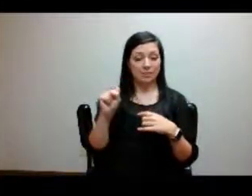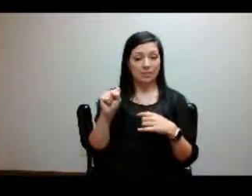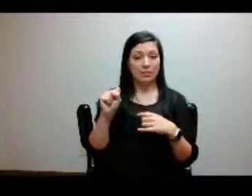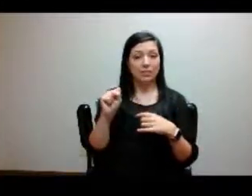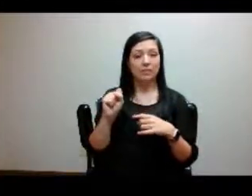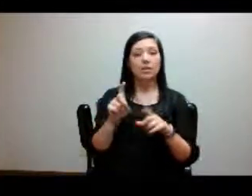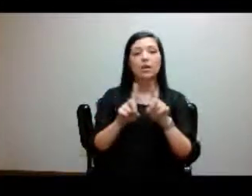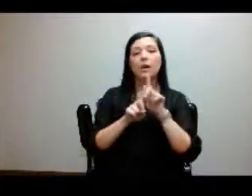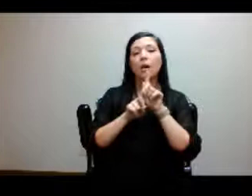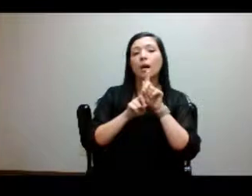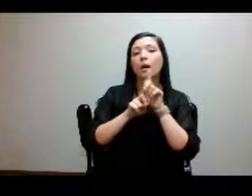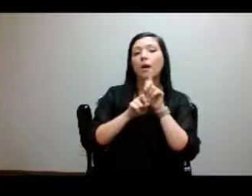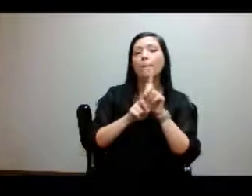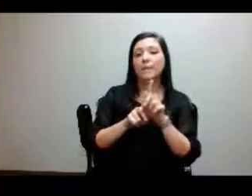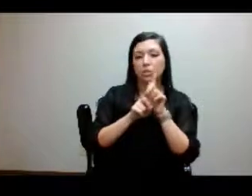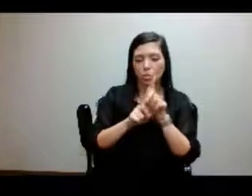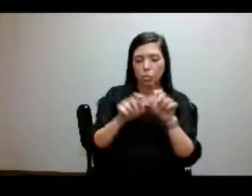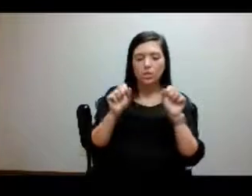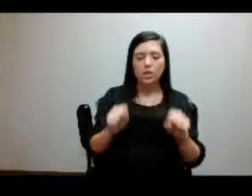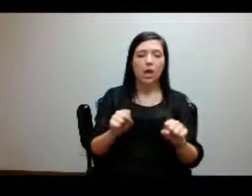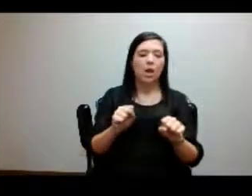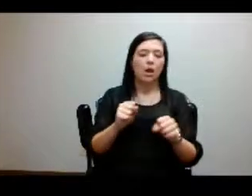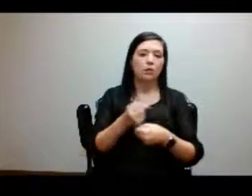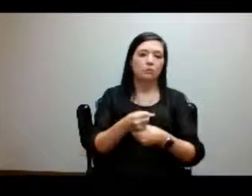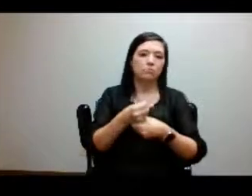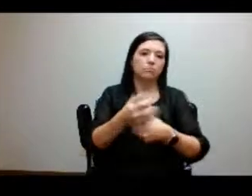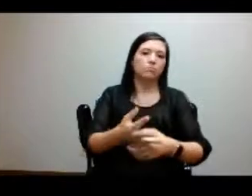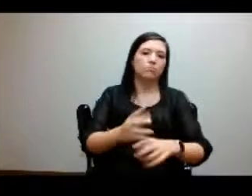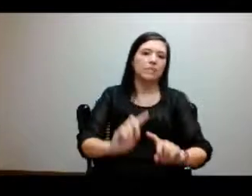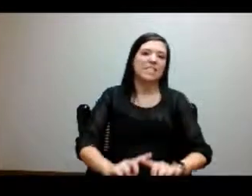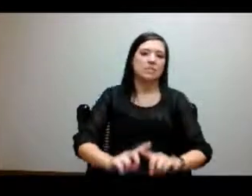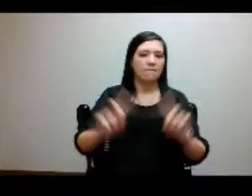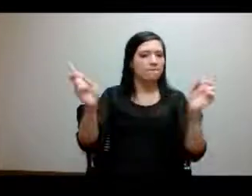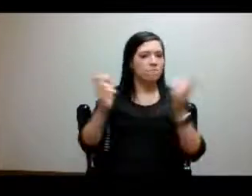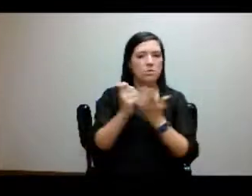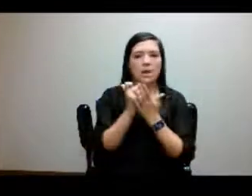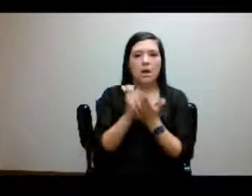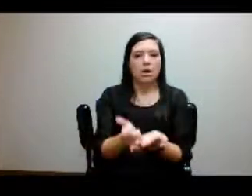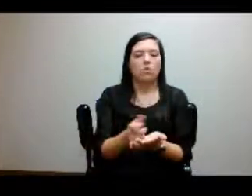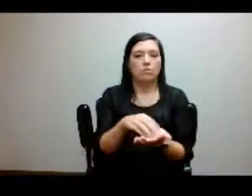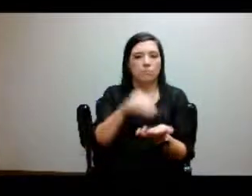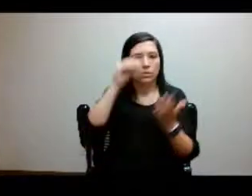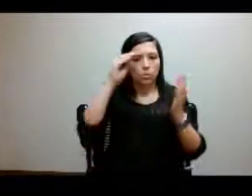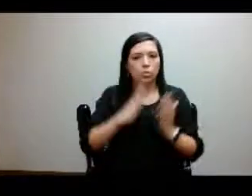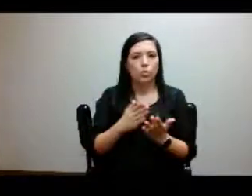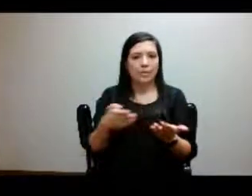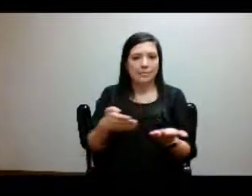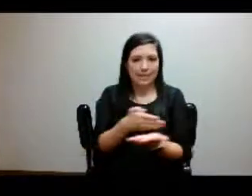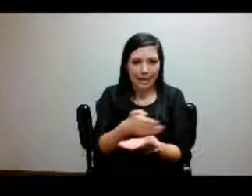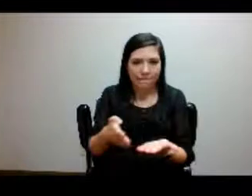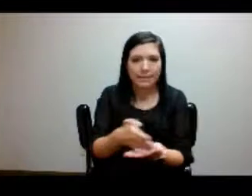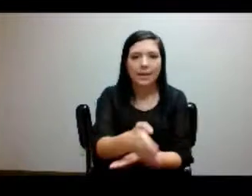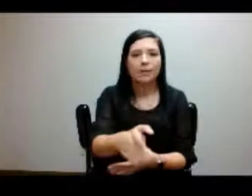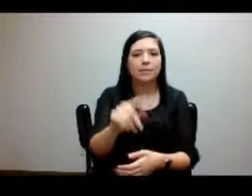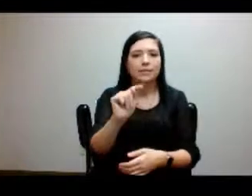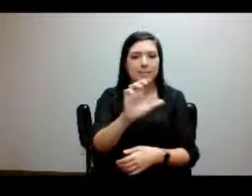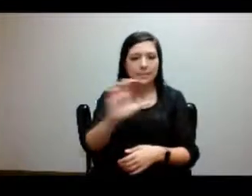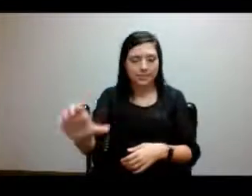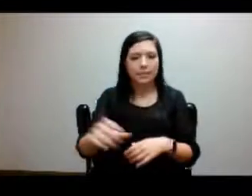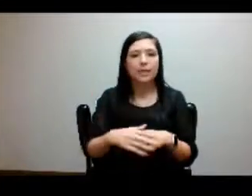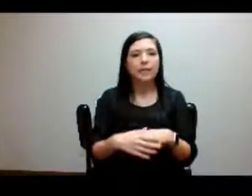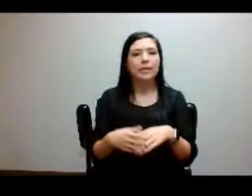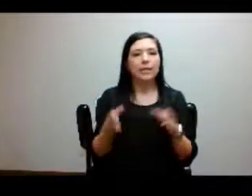Mentors can make all the difference in helping students navigate their paths at TCC and prepare